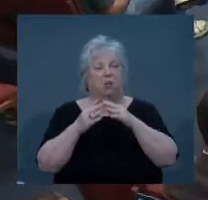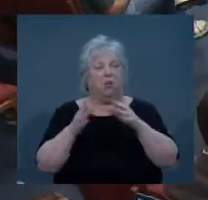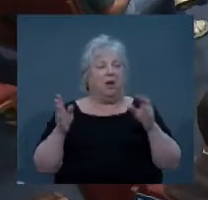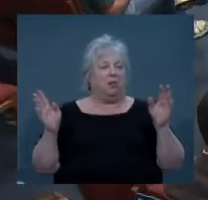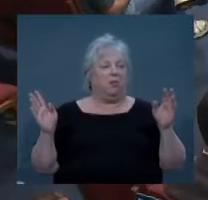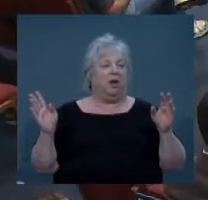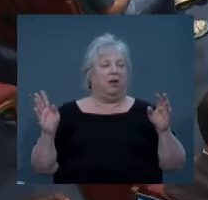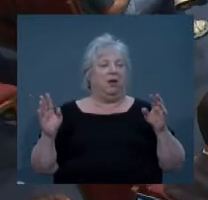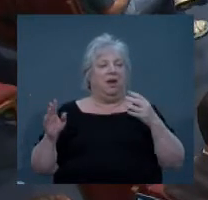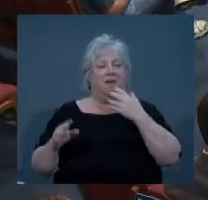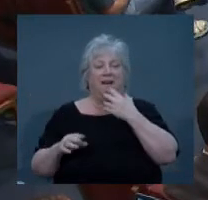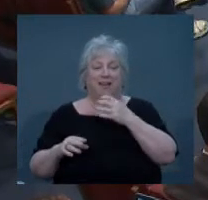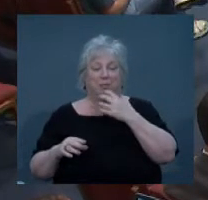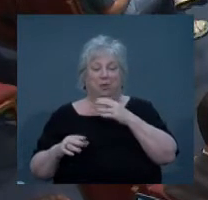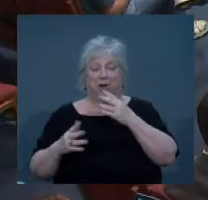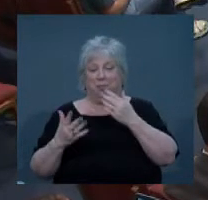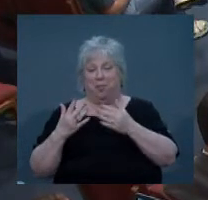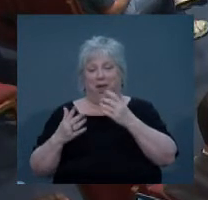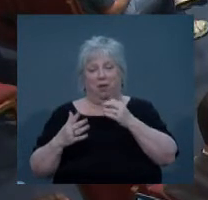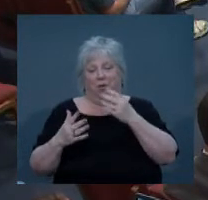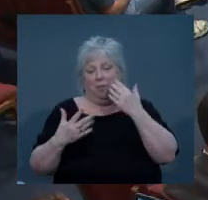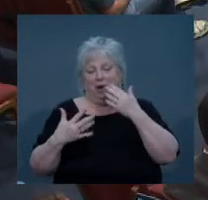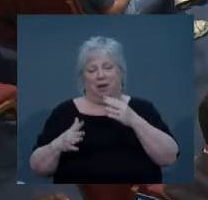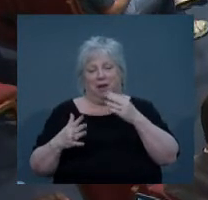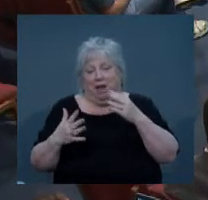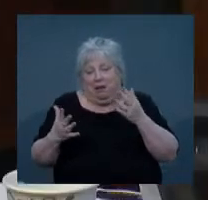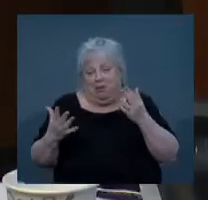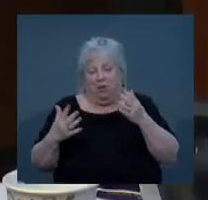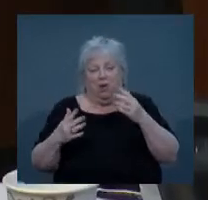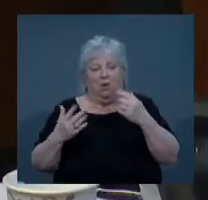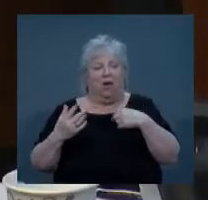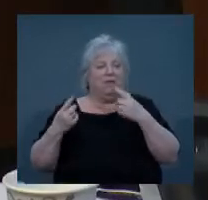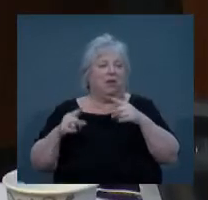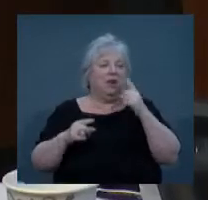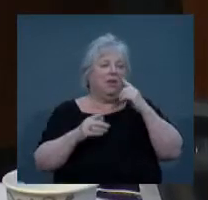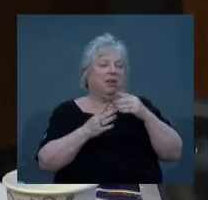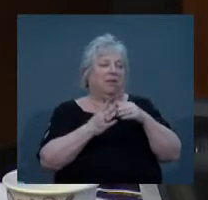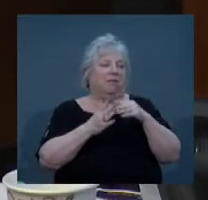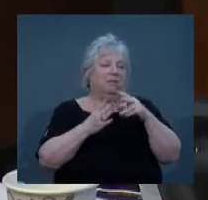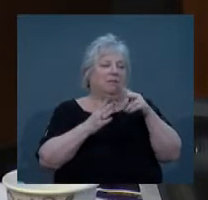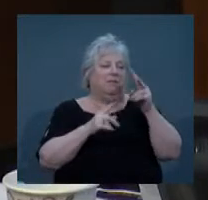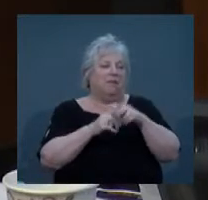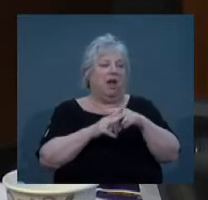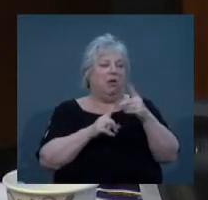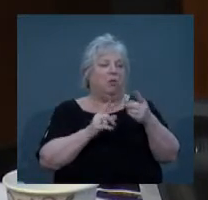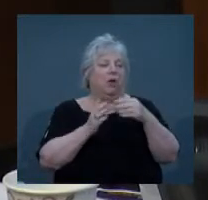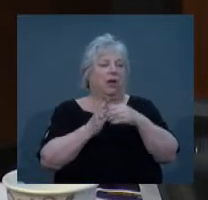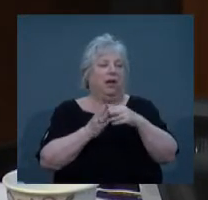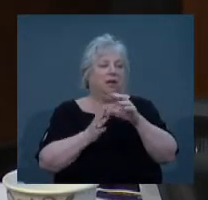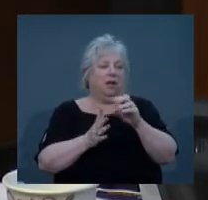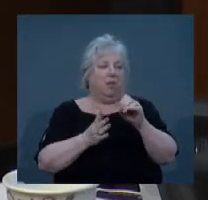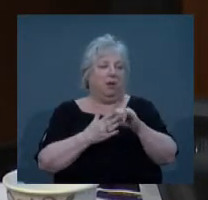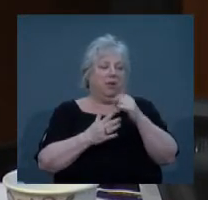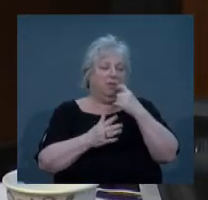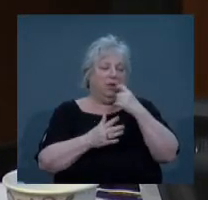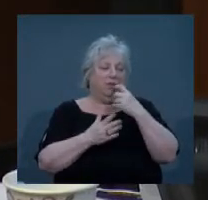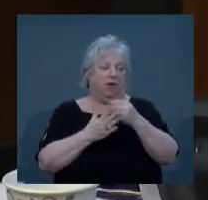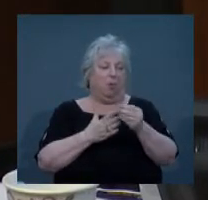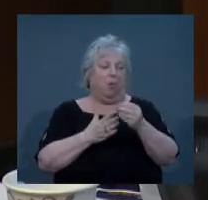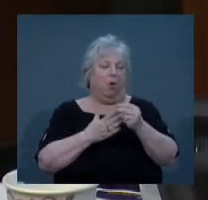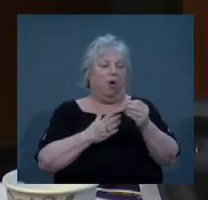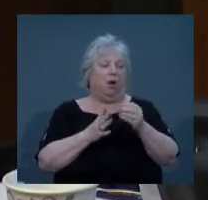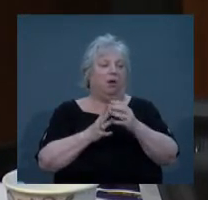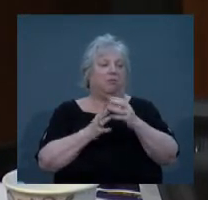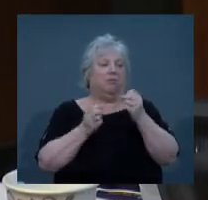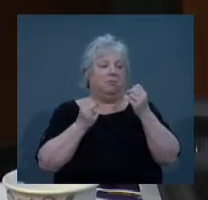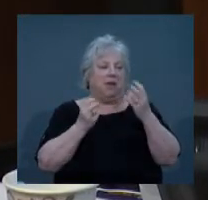know about what Hot Springs may or may not have done. Well, I think they just recently filed one against a company that owns, just recently bought a bunch in southwest Little